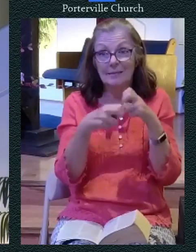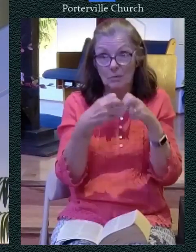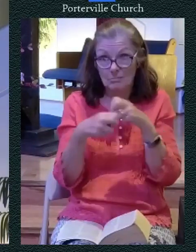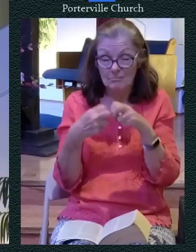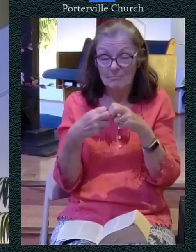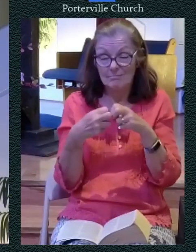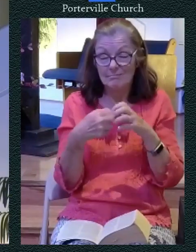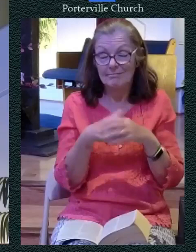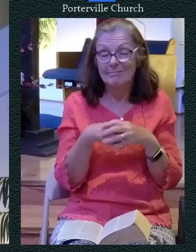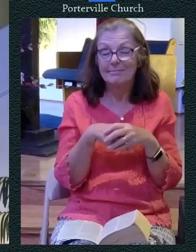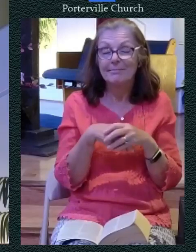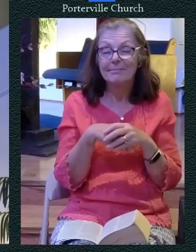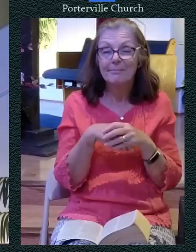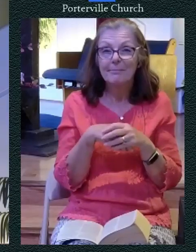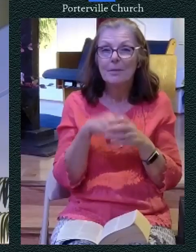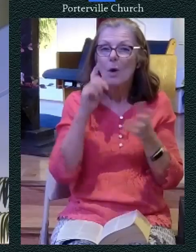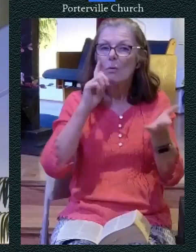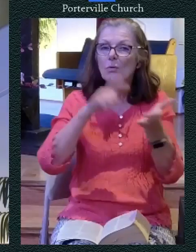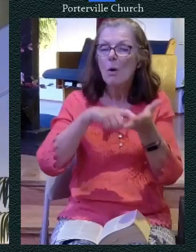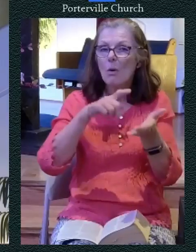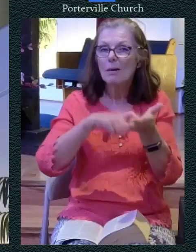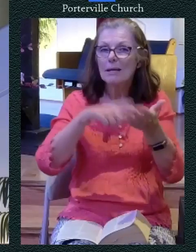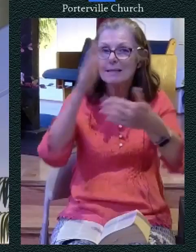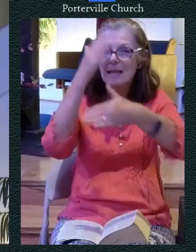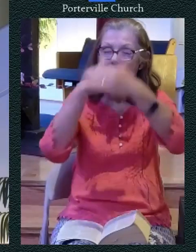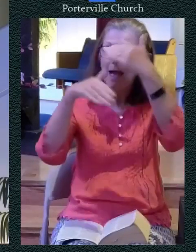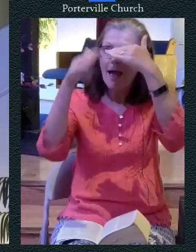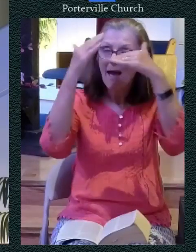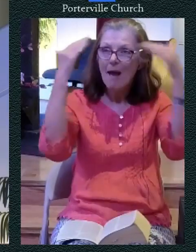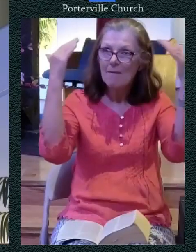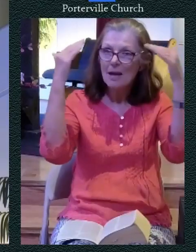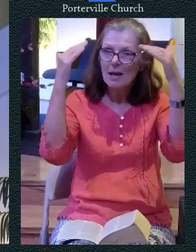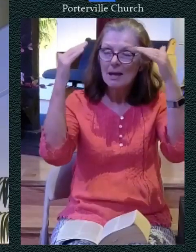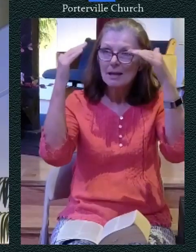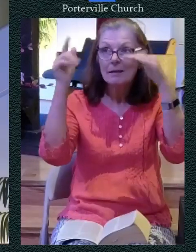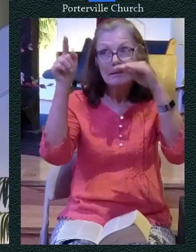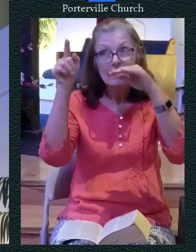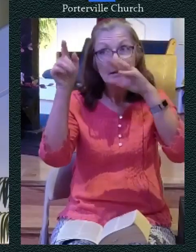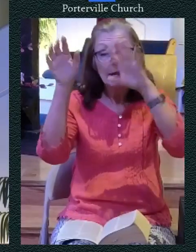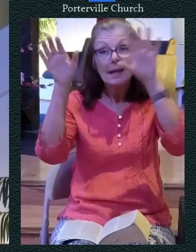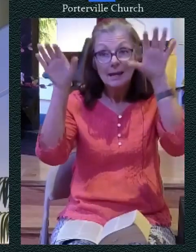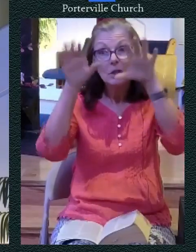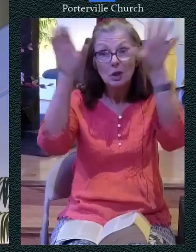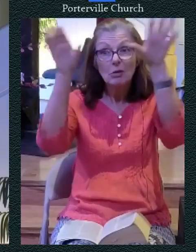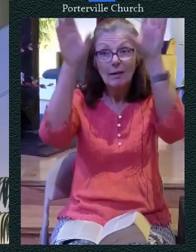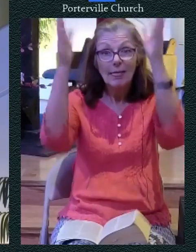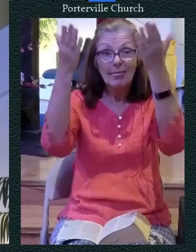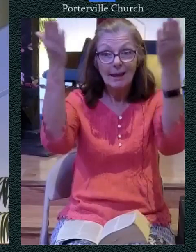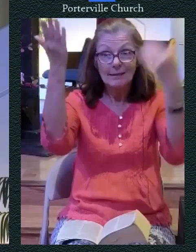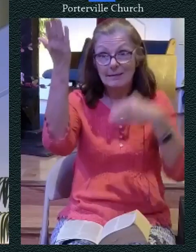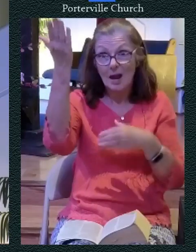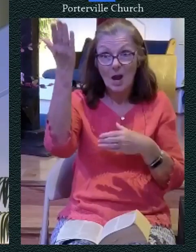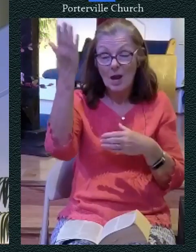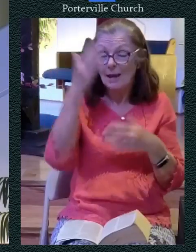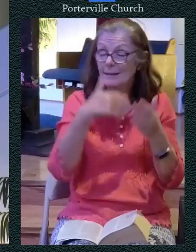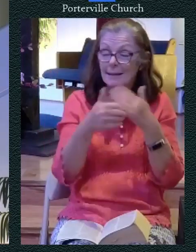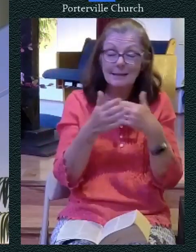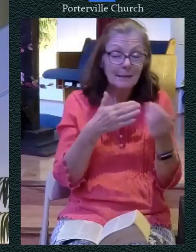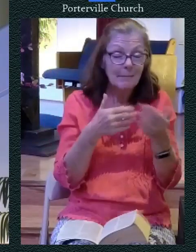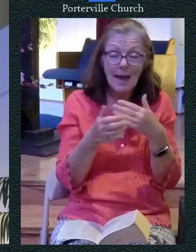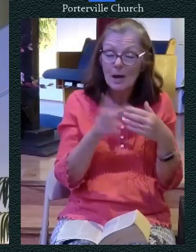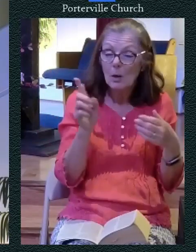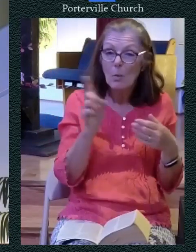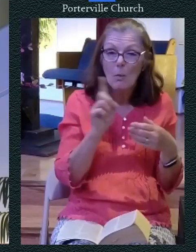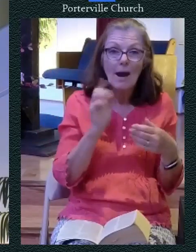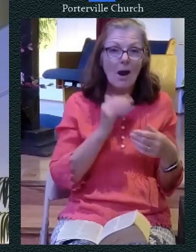We've noted that heaven is moving, that we can always be confident, no matter where we're at in life experience, no